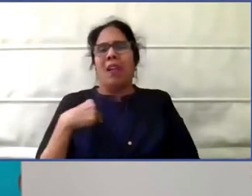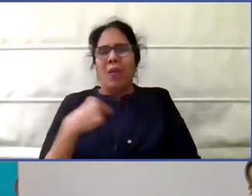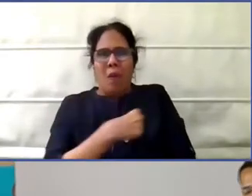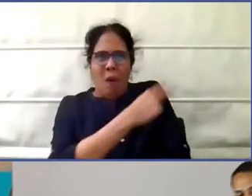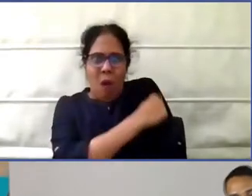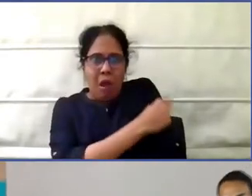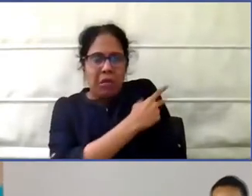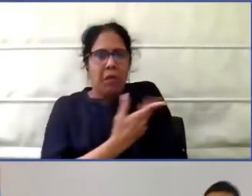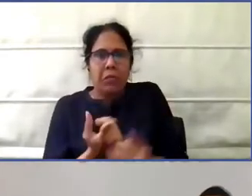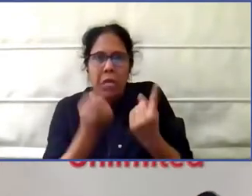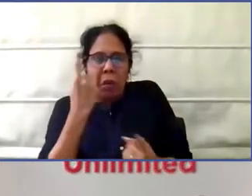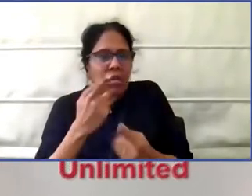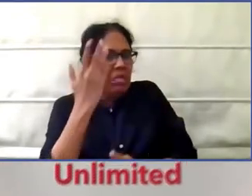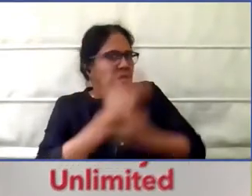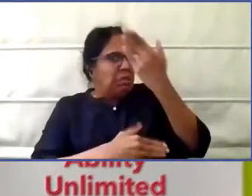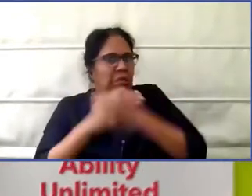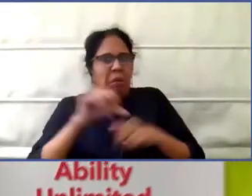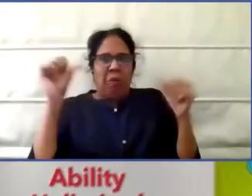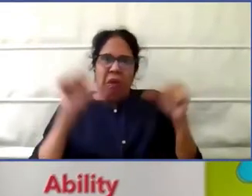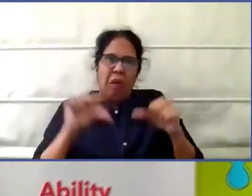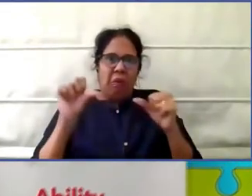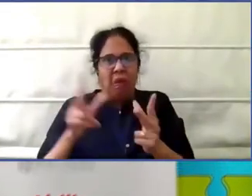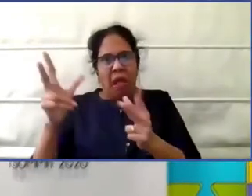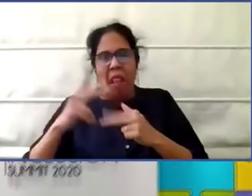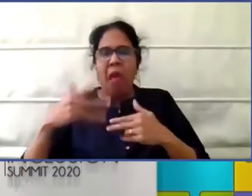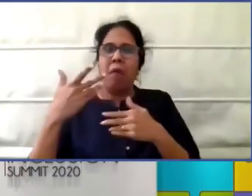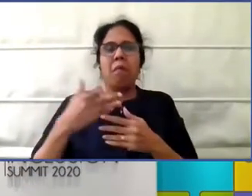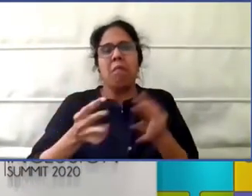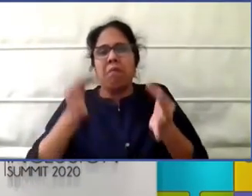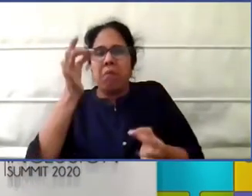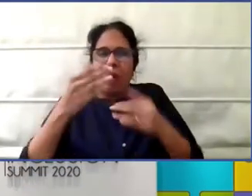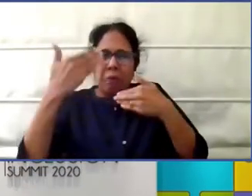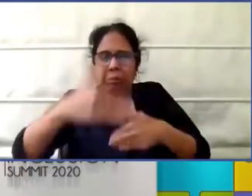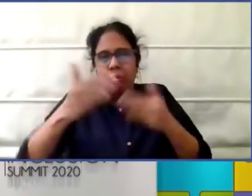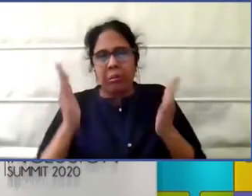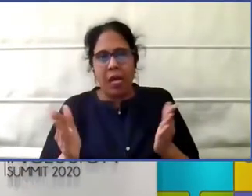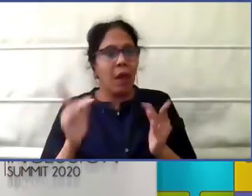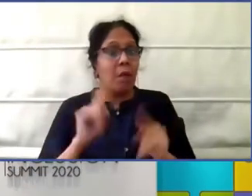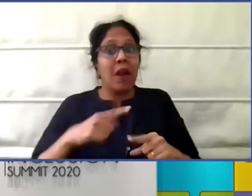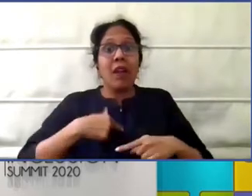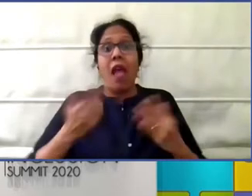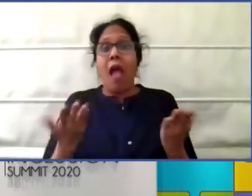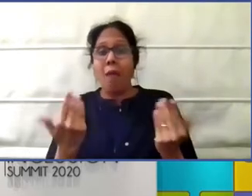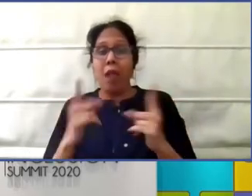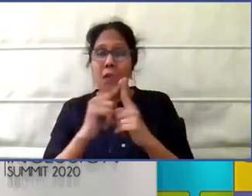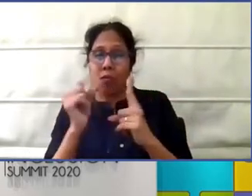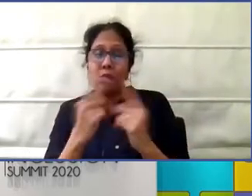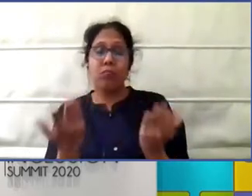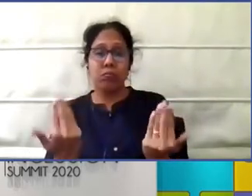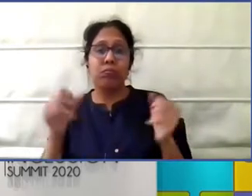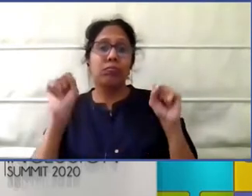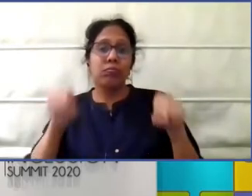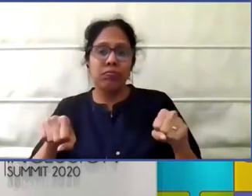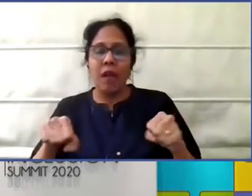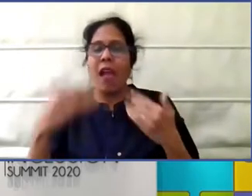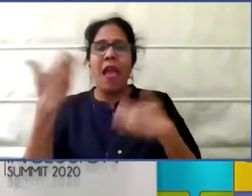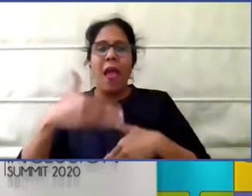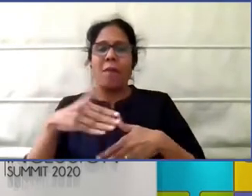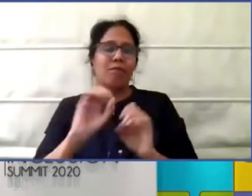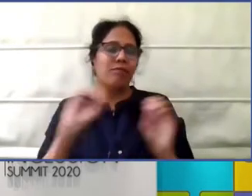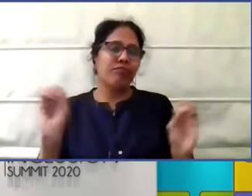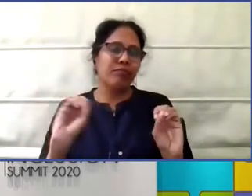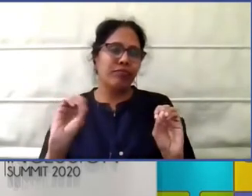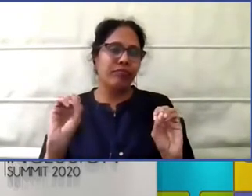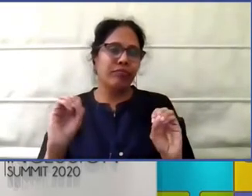ability, nobody can measure. There is simply no limit for your abilities. We now have a panel that brings together